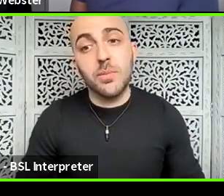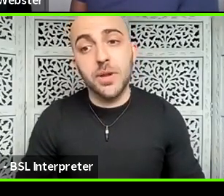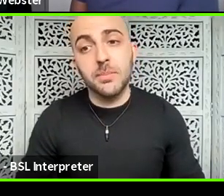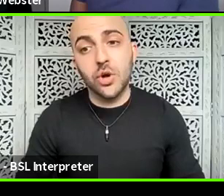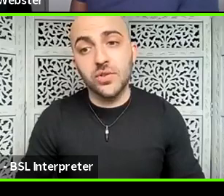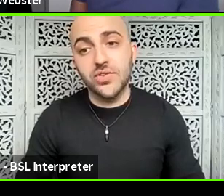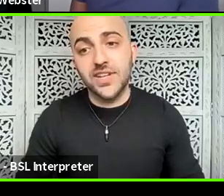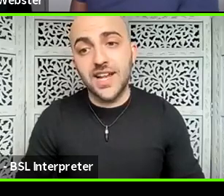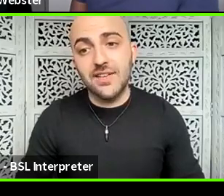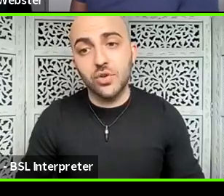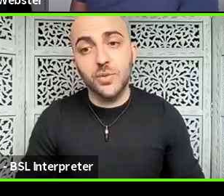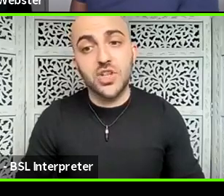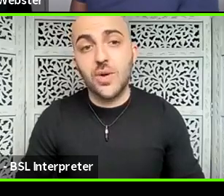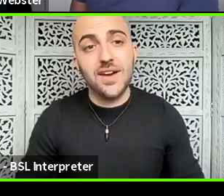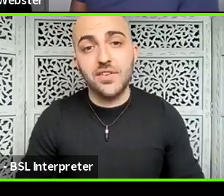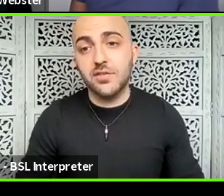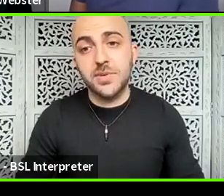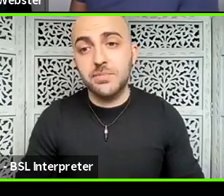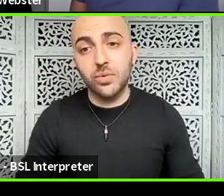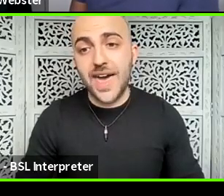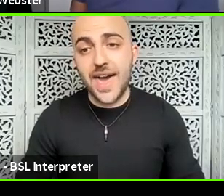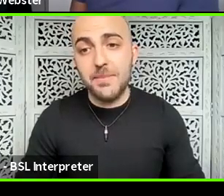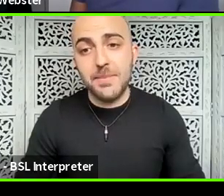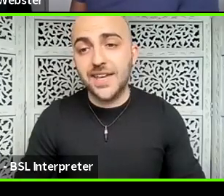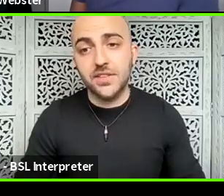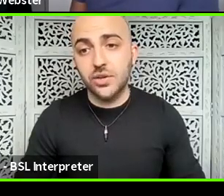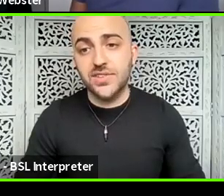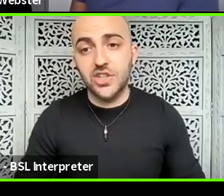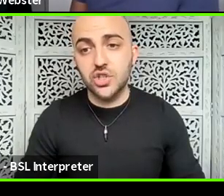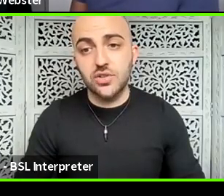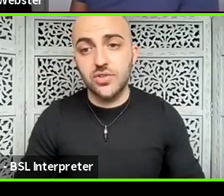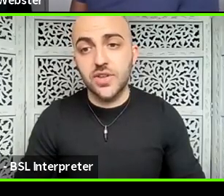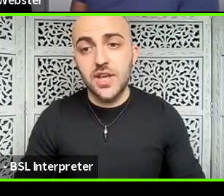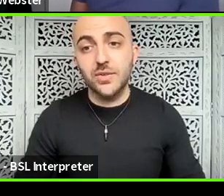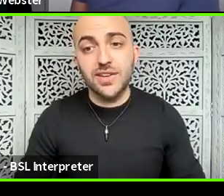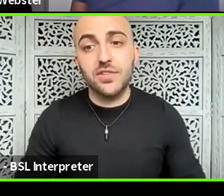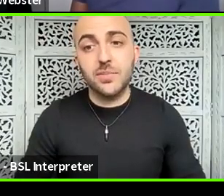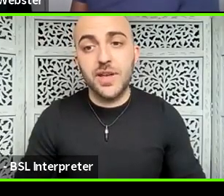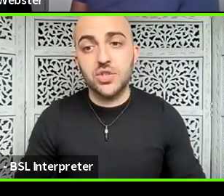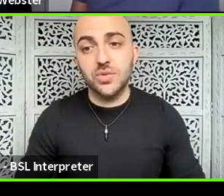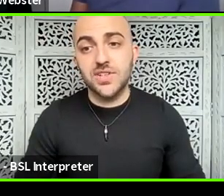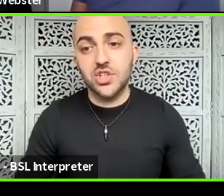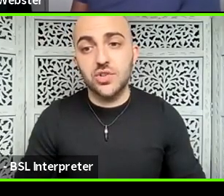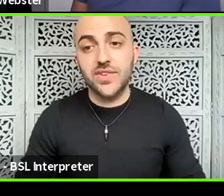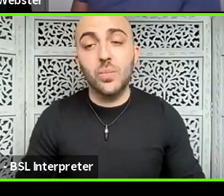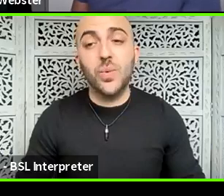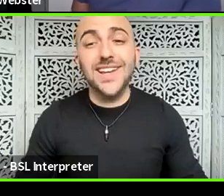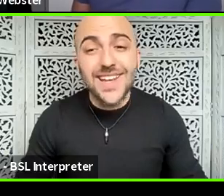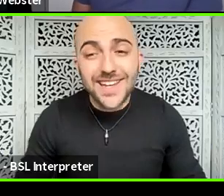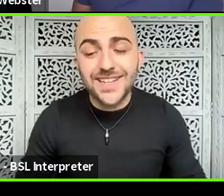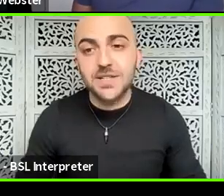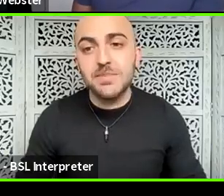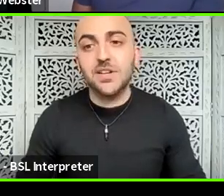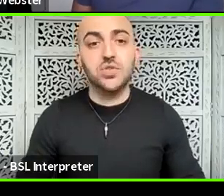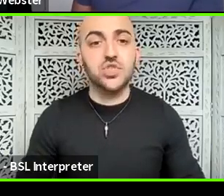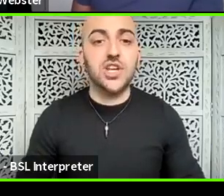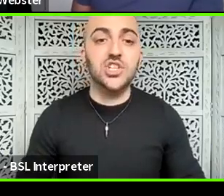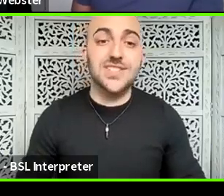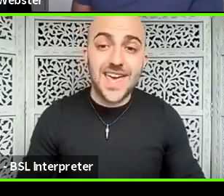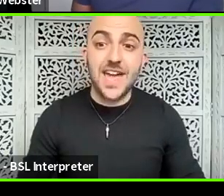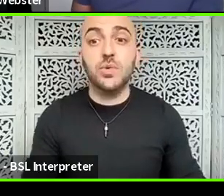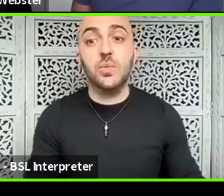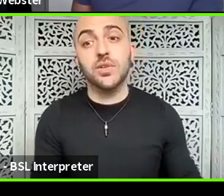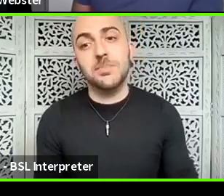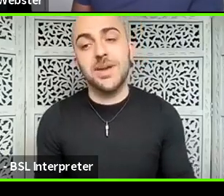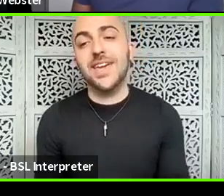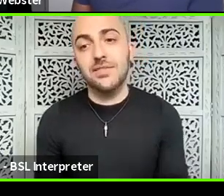that it's a problem on senior level. We don't have enough people there making those decisions, those influential decisions, and we need to make those